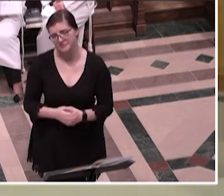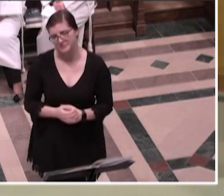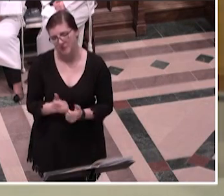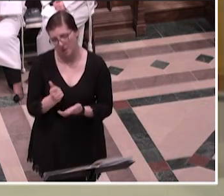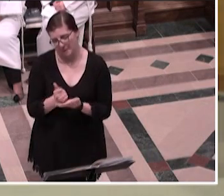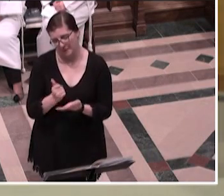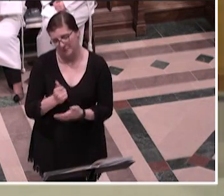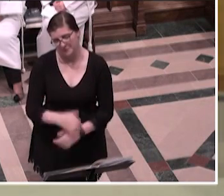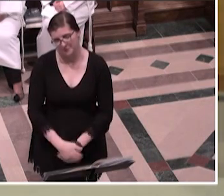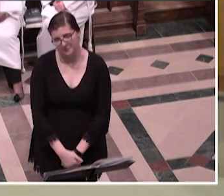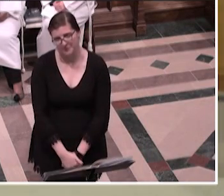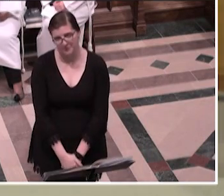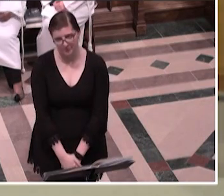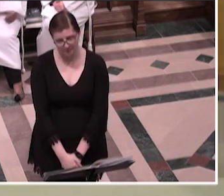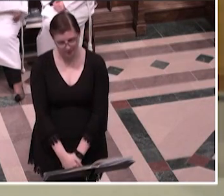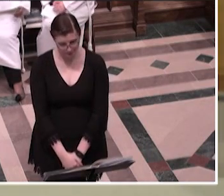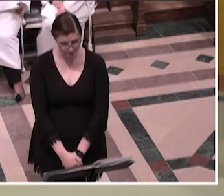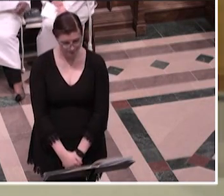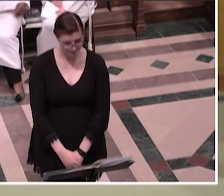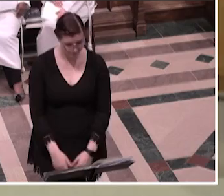Amen. Amen.